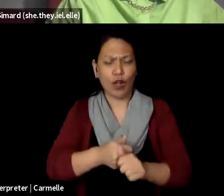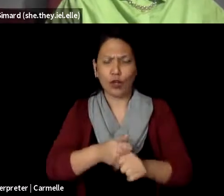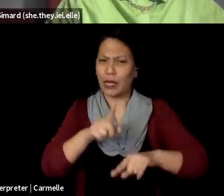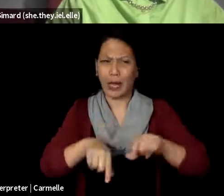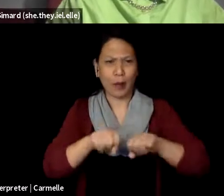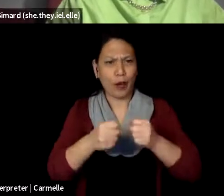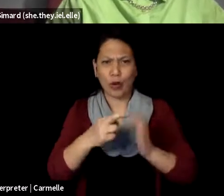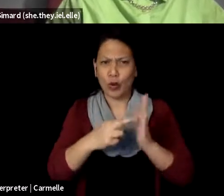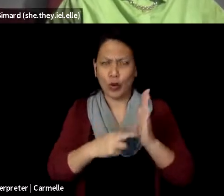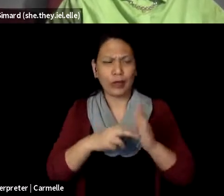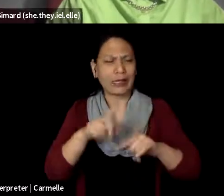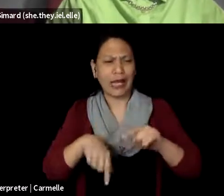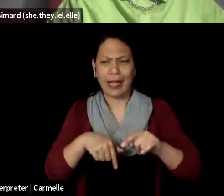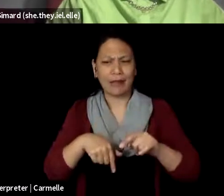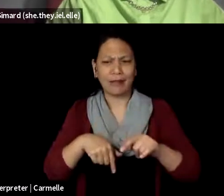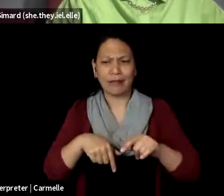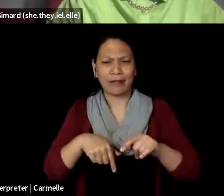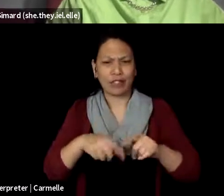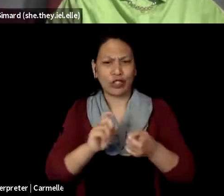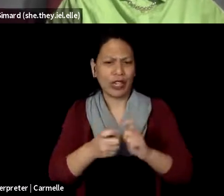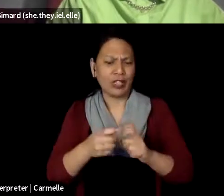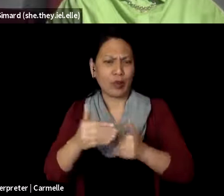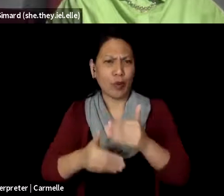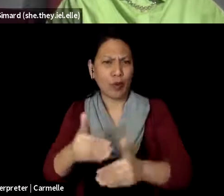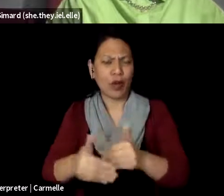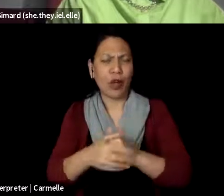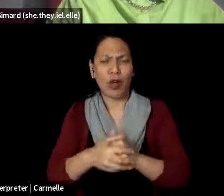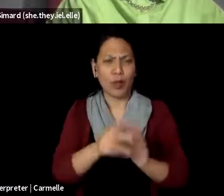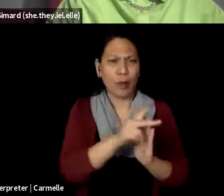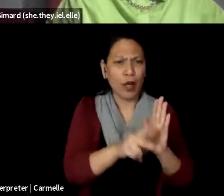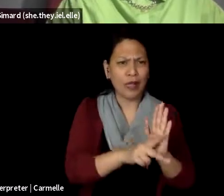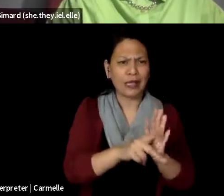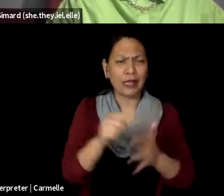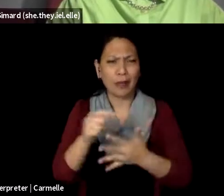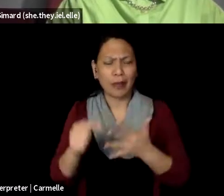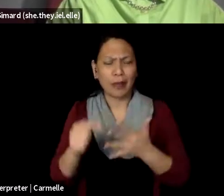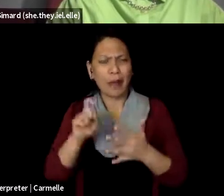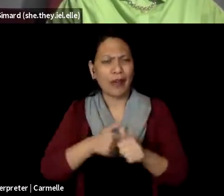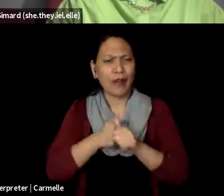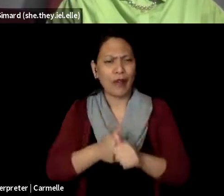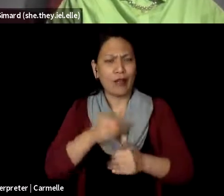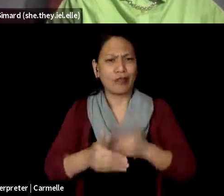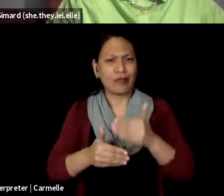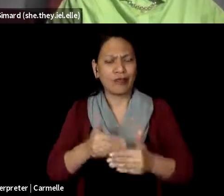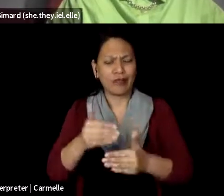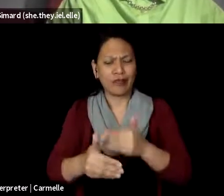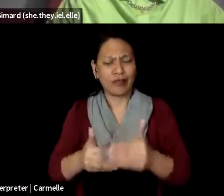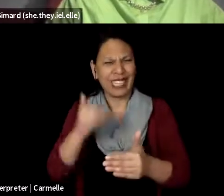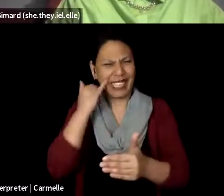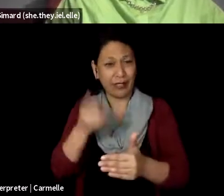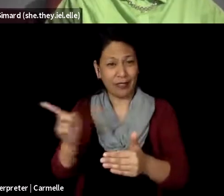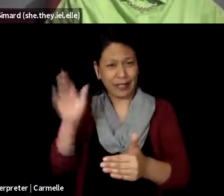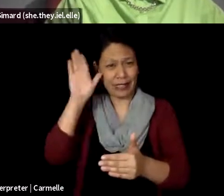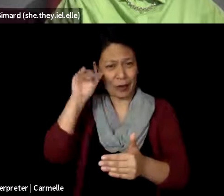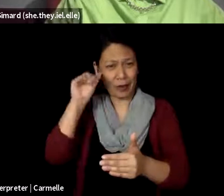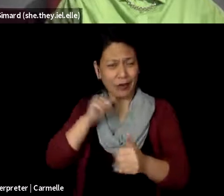that protocol and no, we have to follow these steps. And to me, that's not about relationship building. That's not human